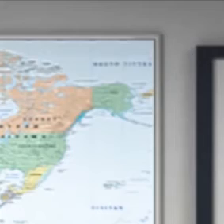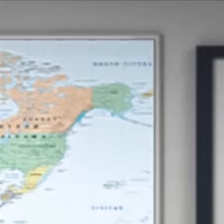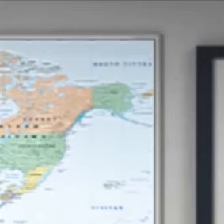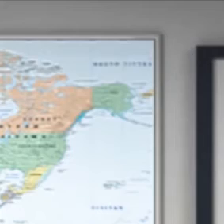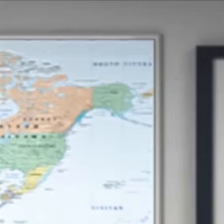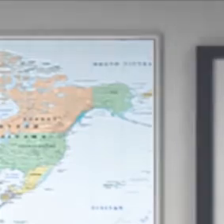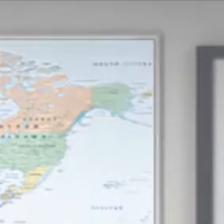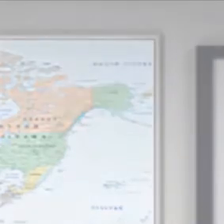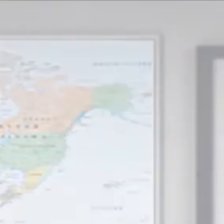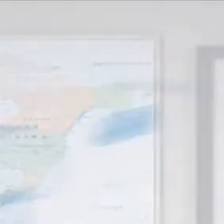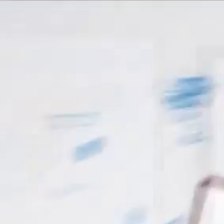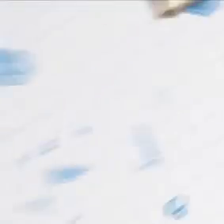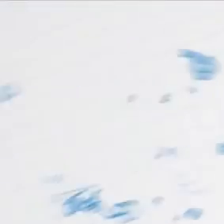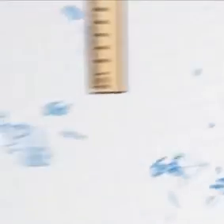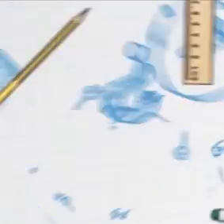bye!